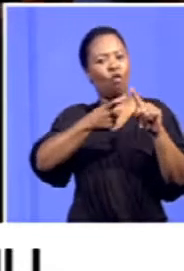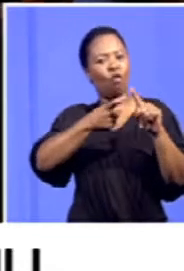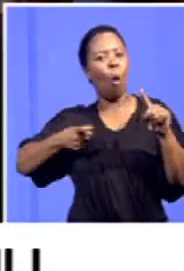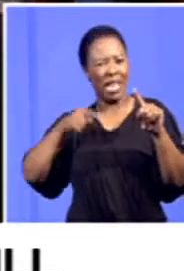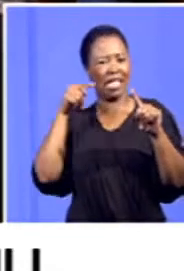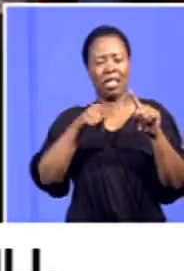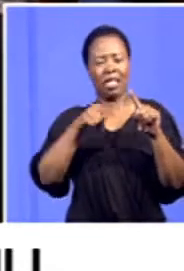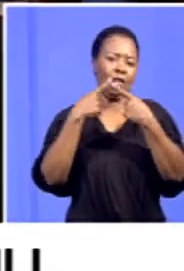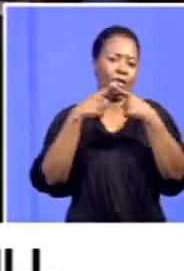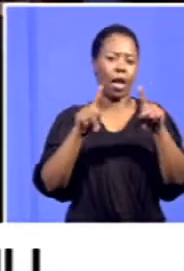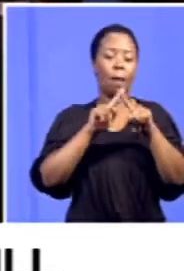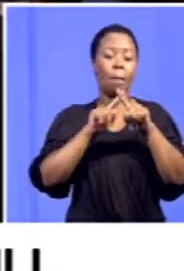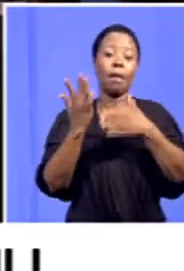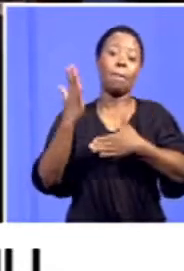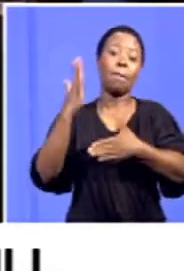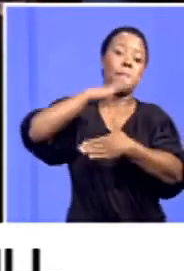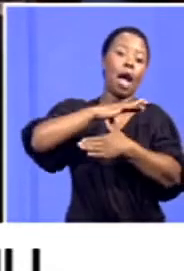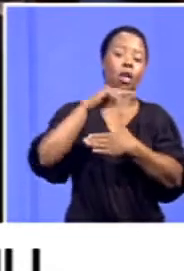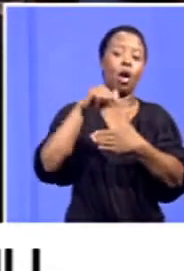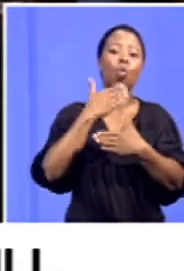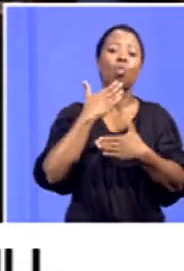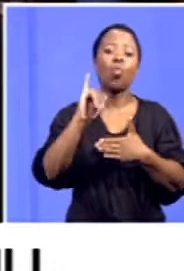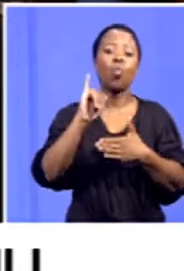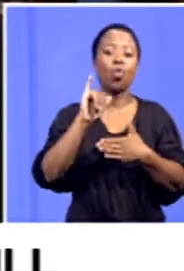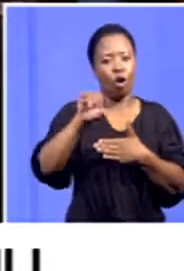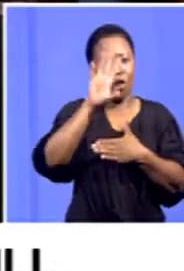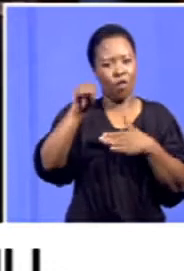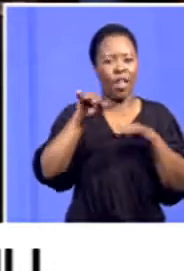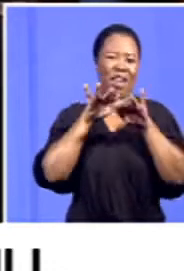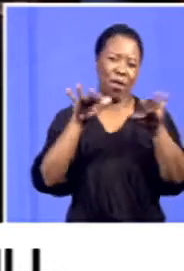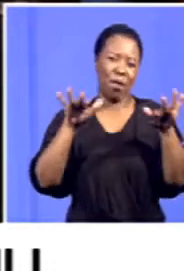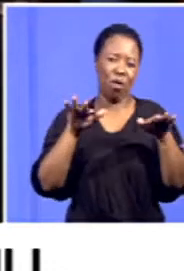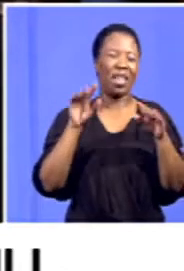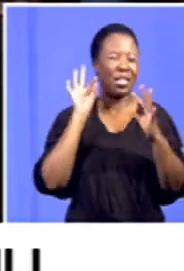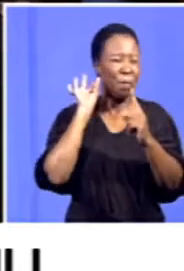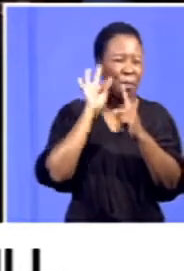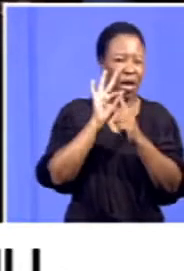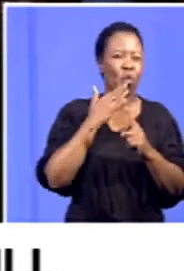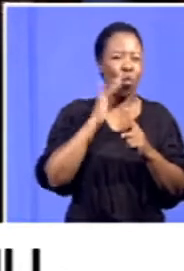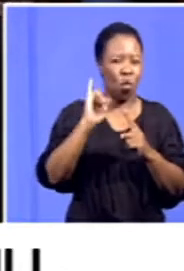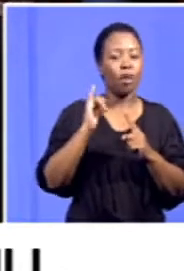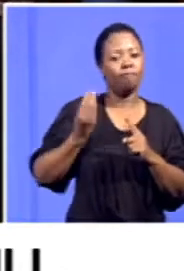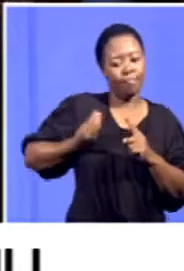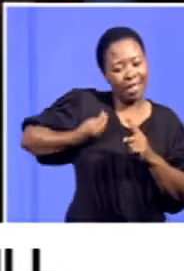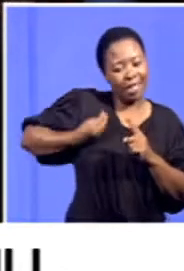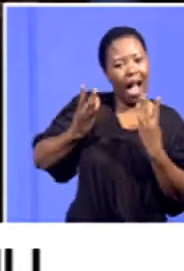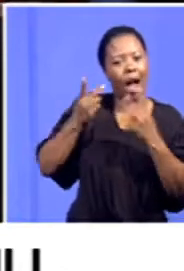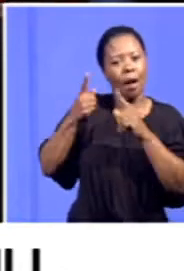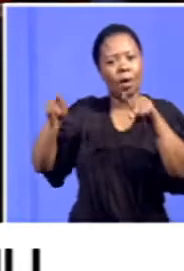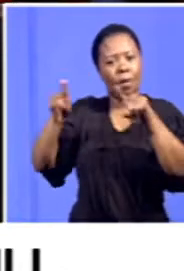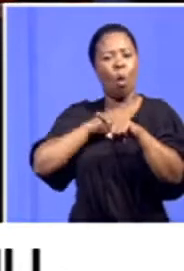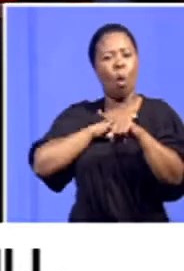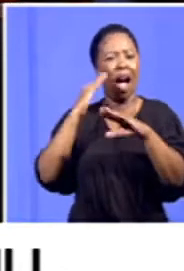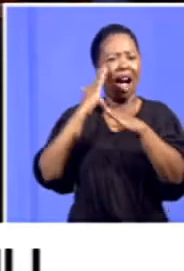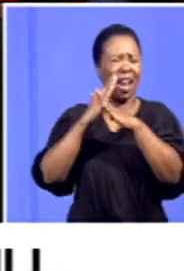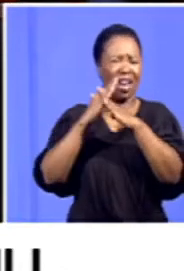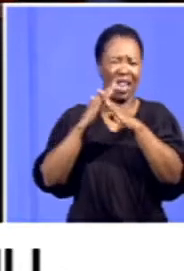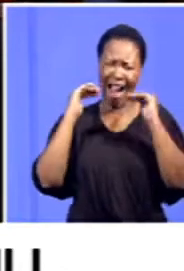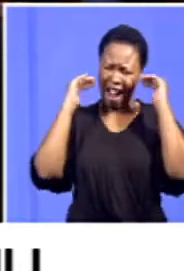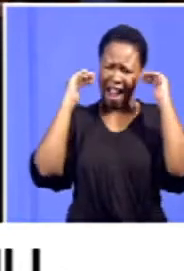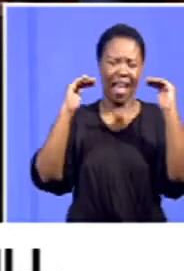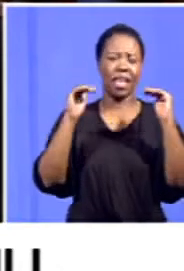it prioritizes, South Africans and especially young people. This comes at a time where our unemployment rate is actually sitting